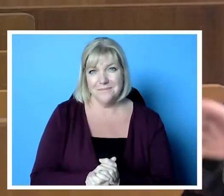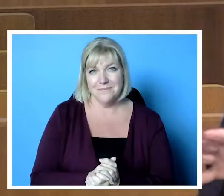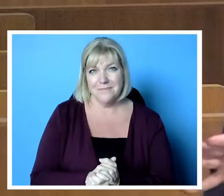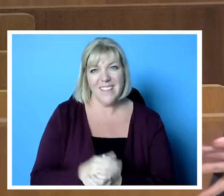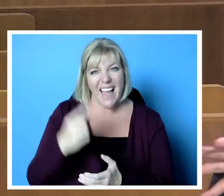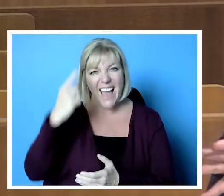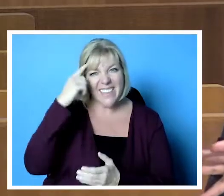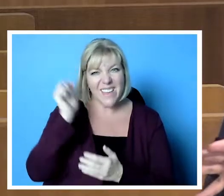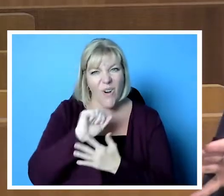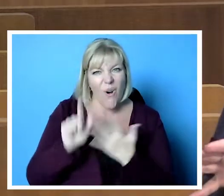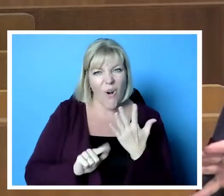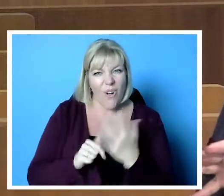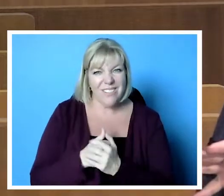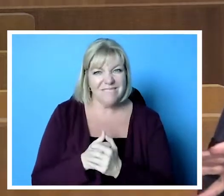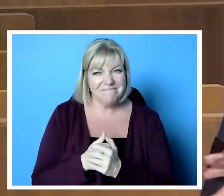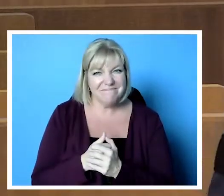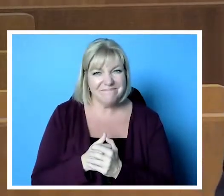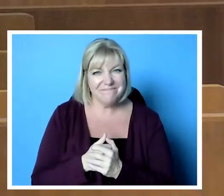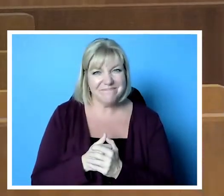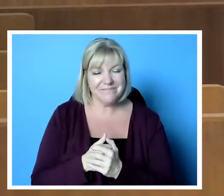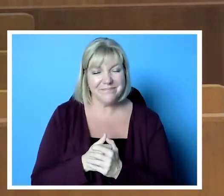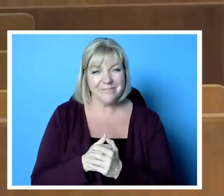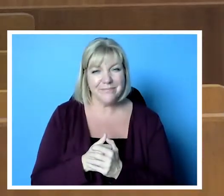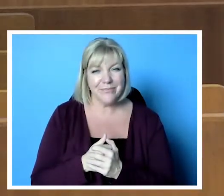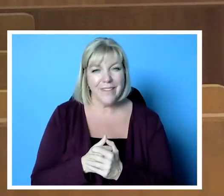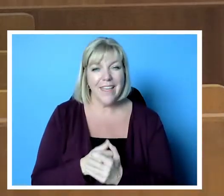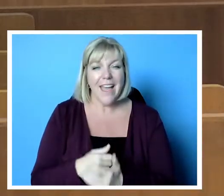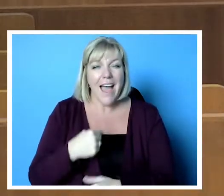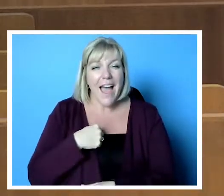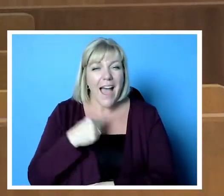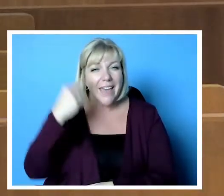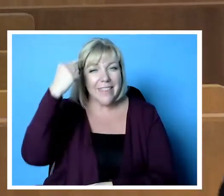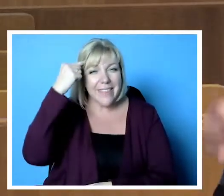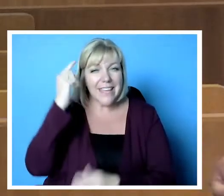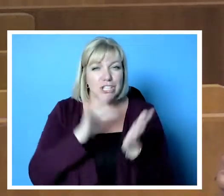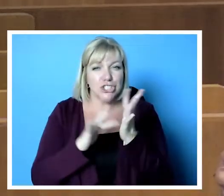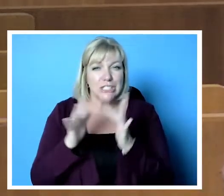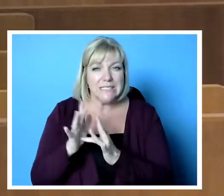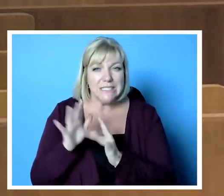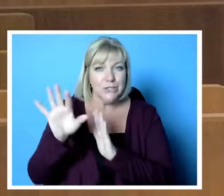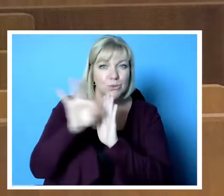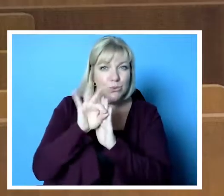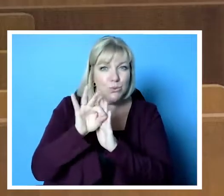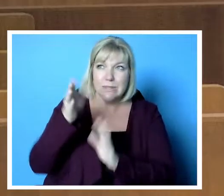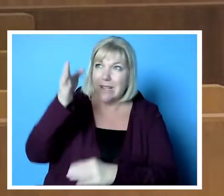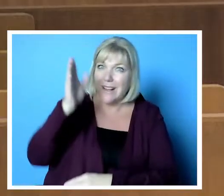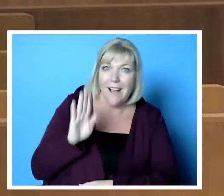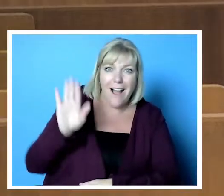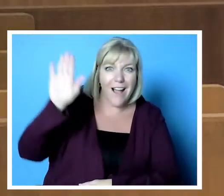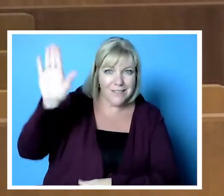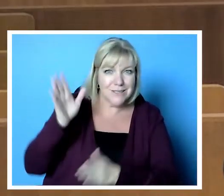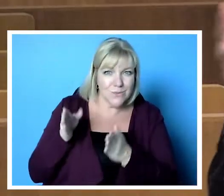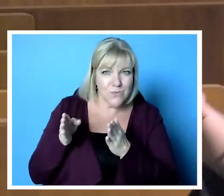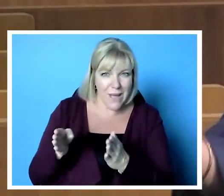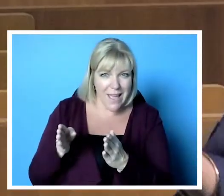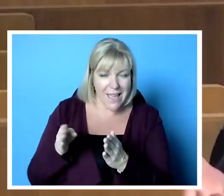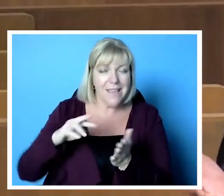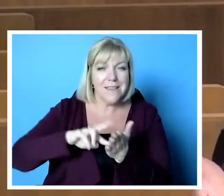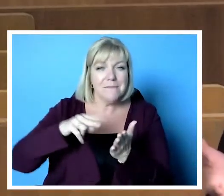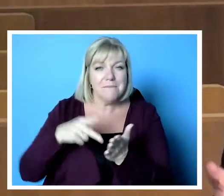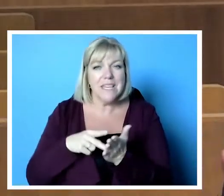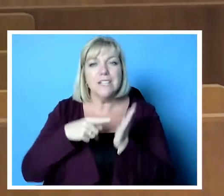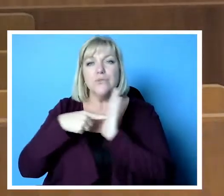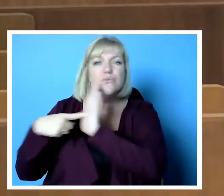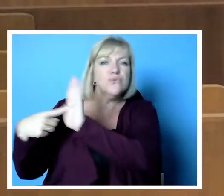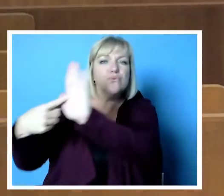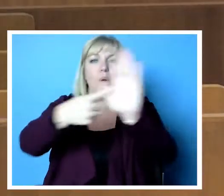it's all of the above. I think when Jesus chooses God's way, he decides to demonstrate to the